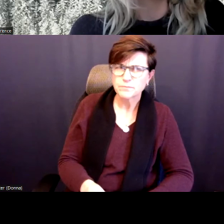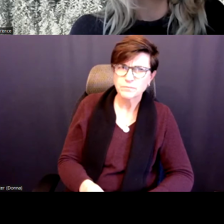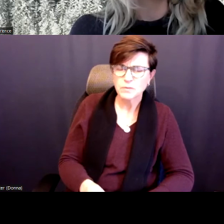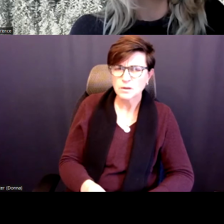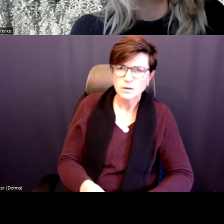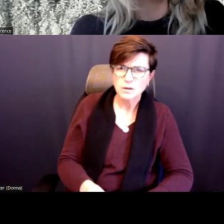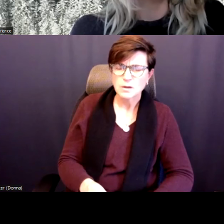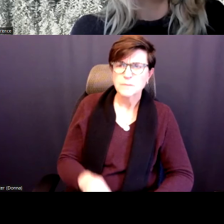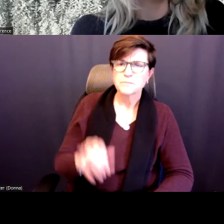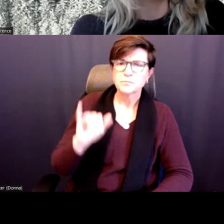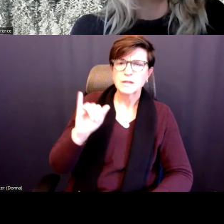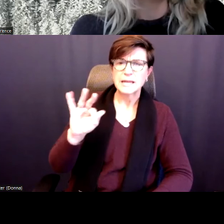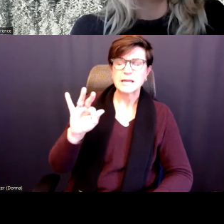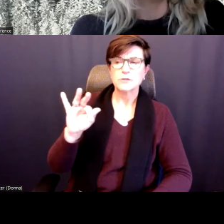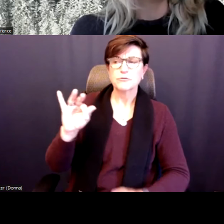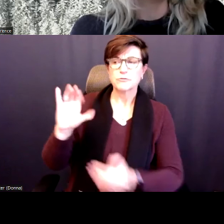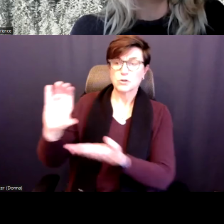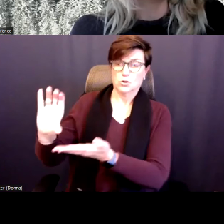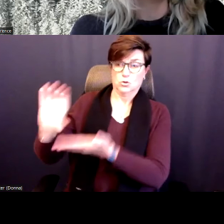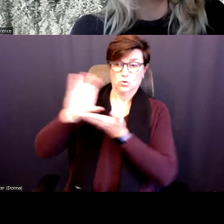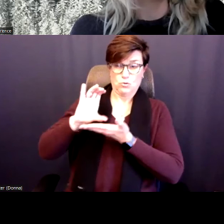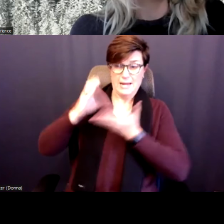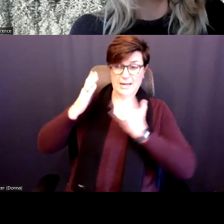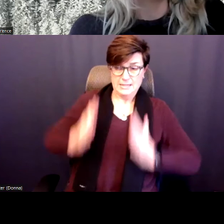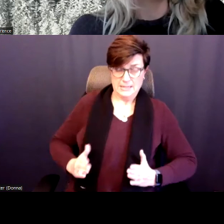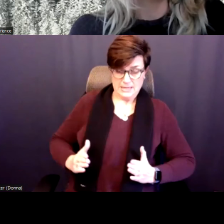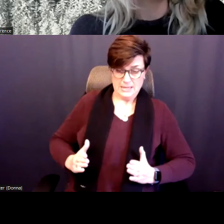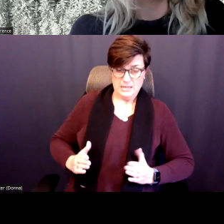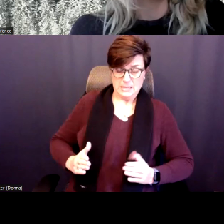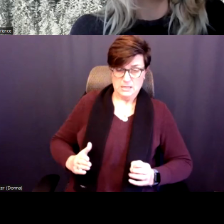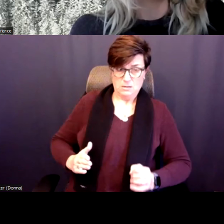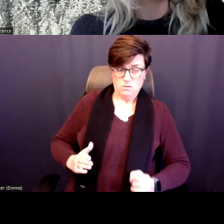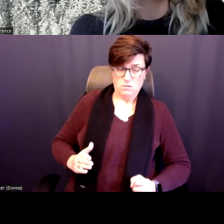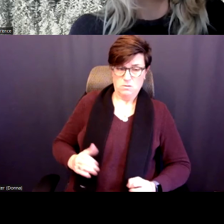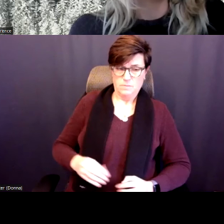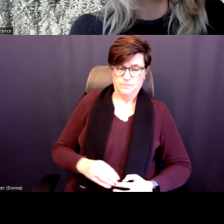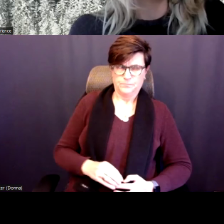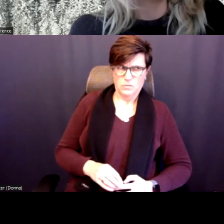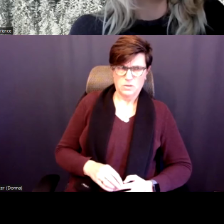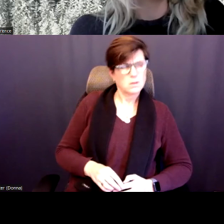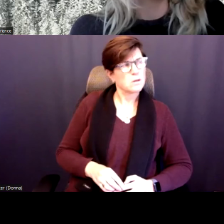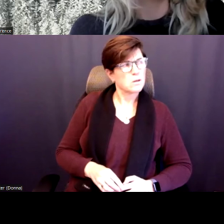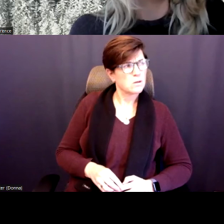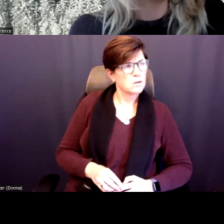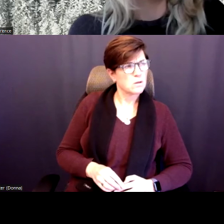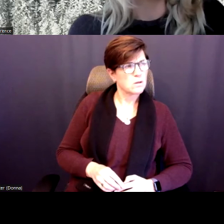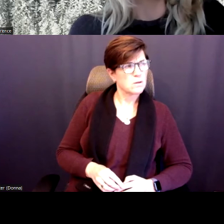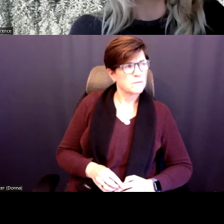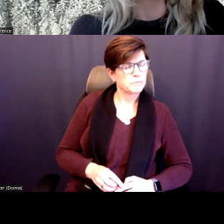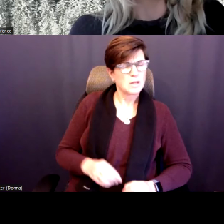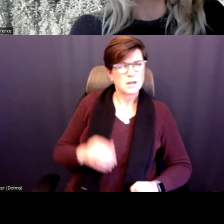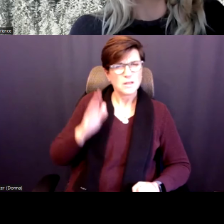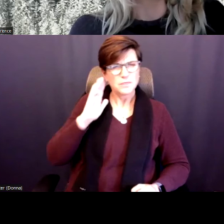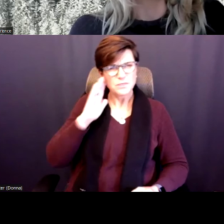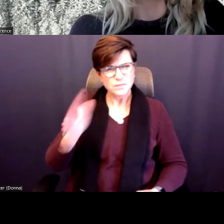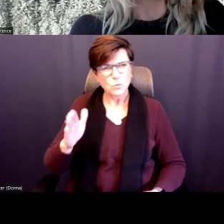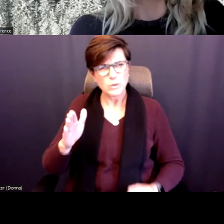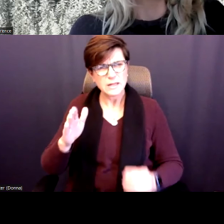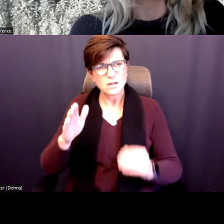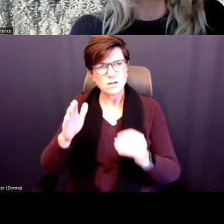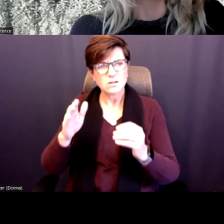grantees are writing in for community organizing specifically, or are they